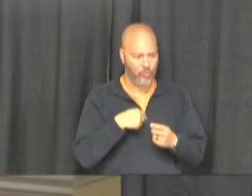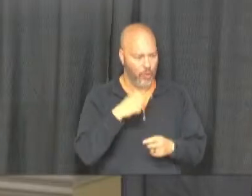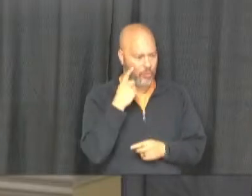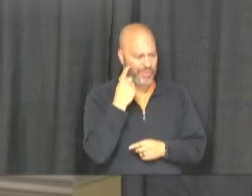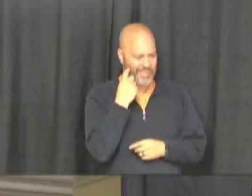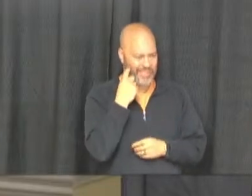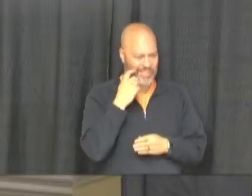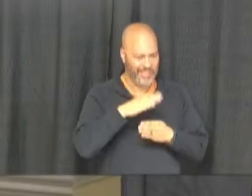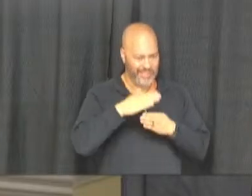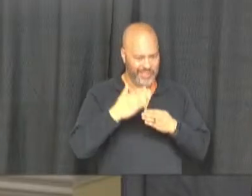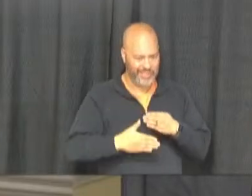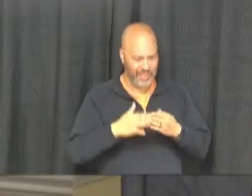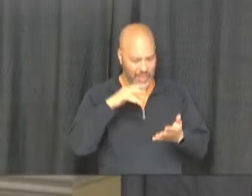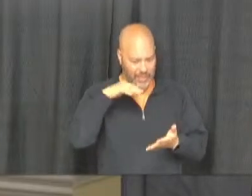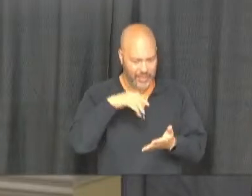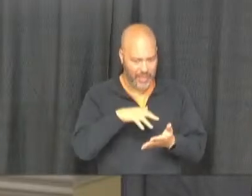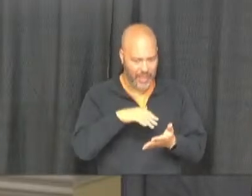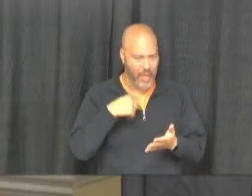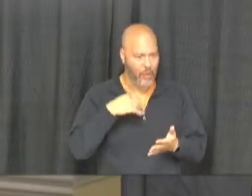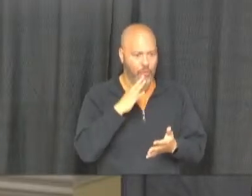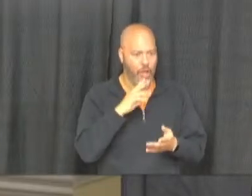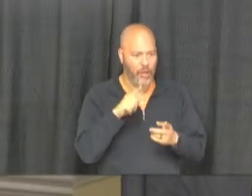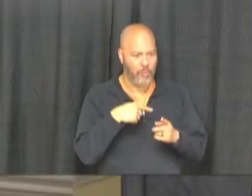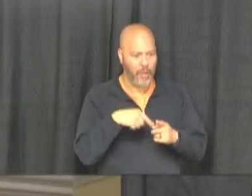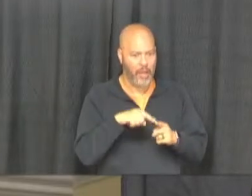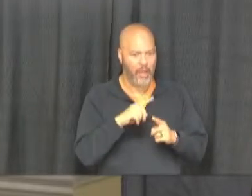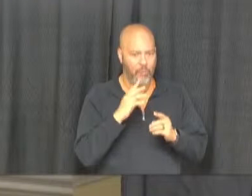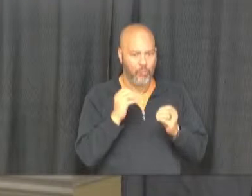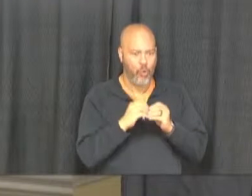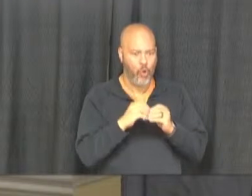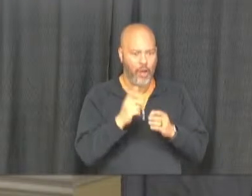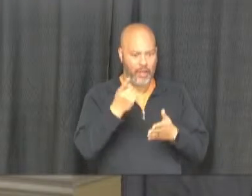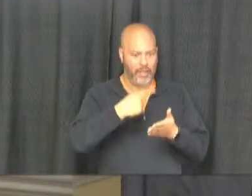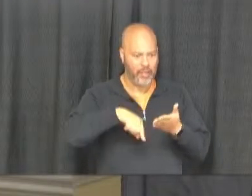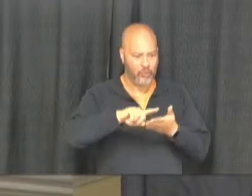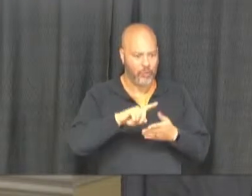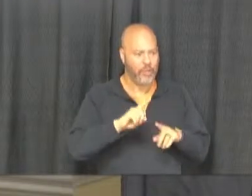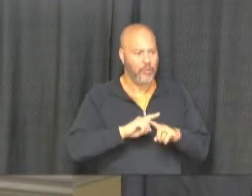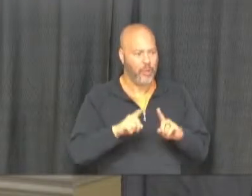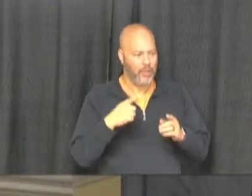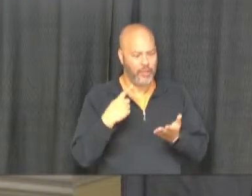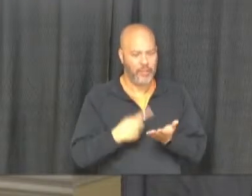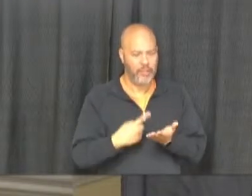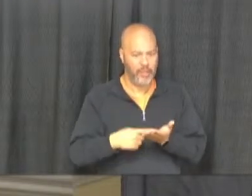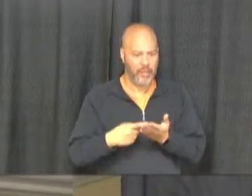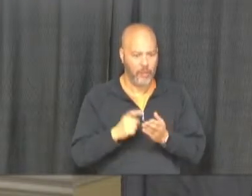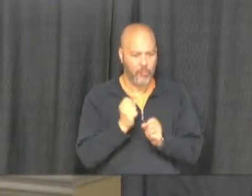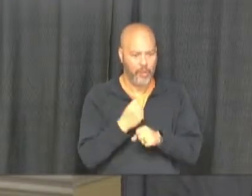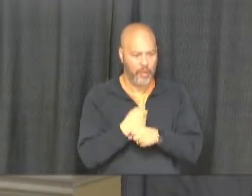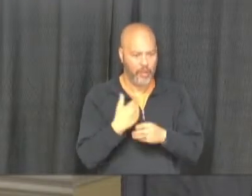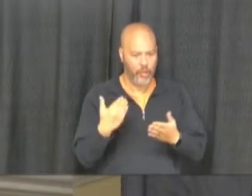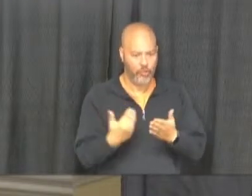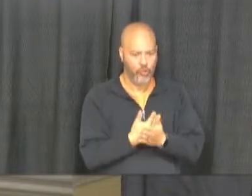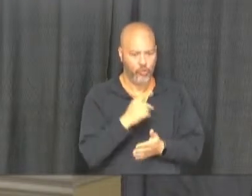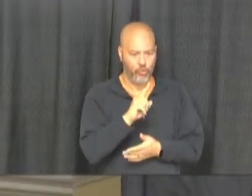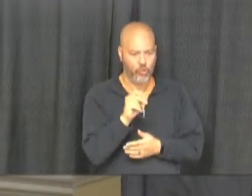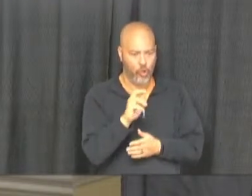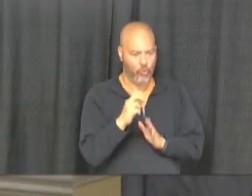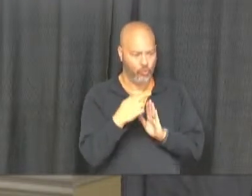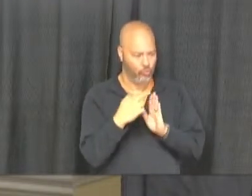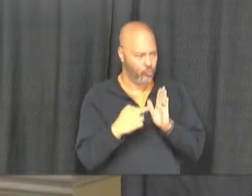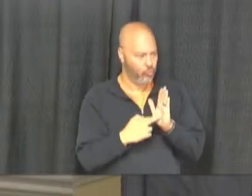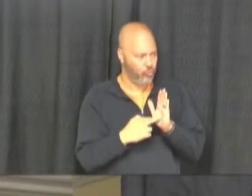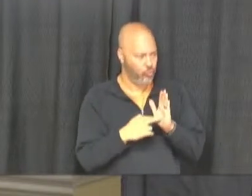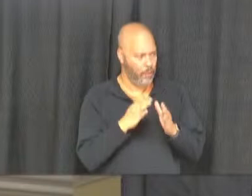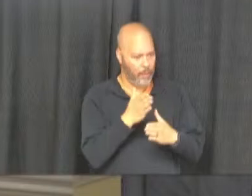just completed a study. And I think we'll talk a little bit about it more next week, but they're discussing creating a new zoning ordinance that